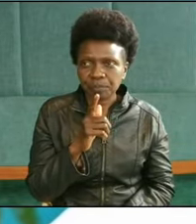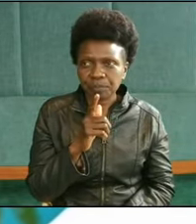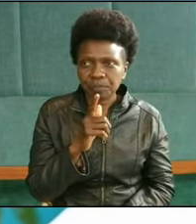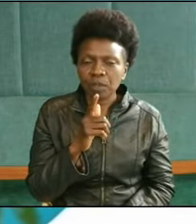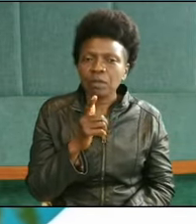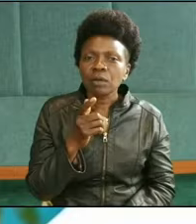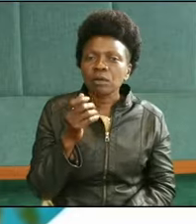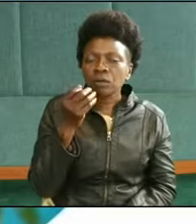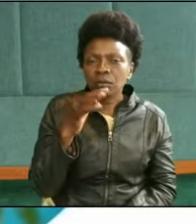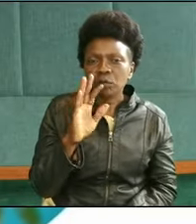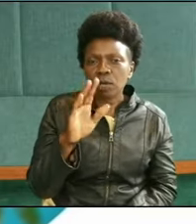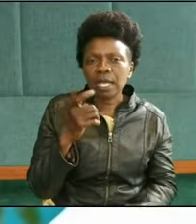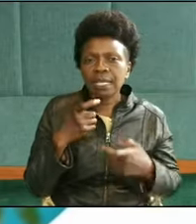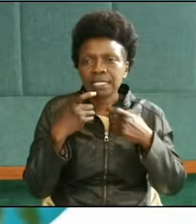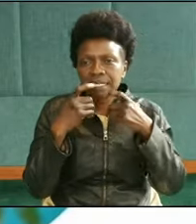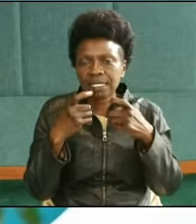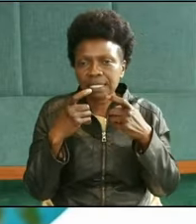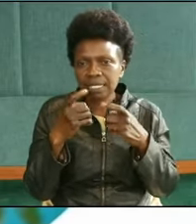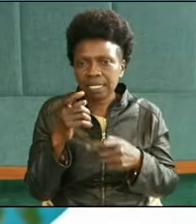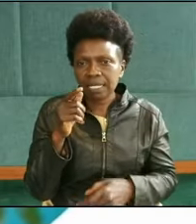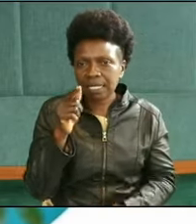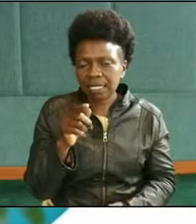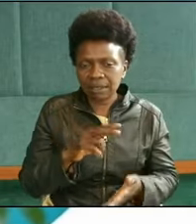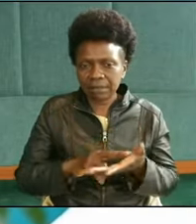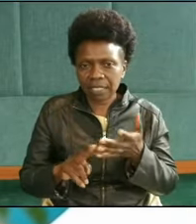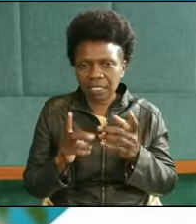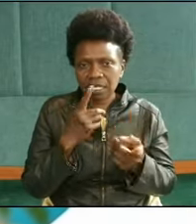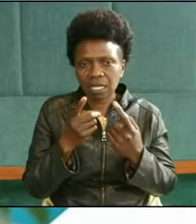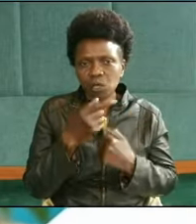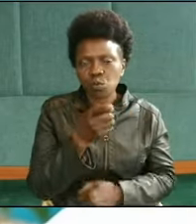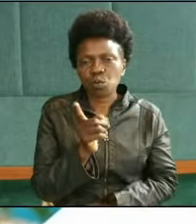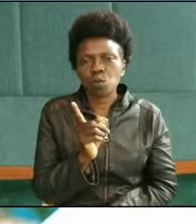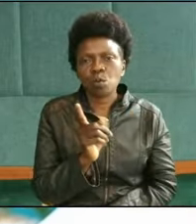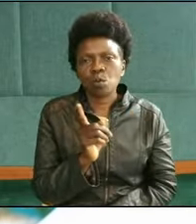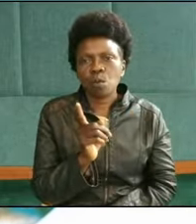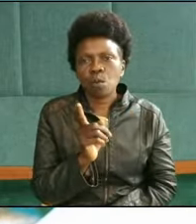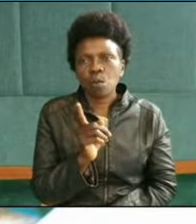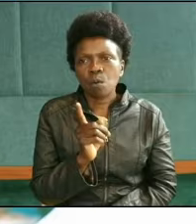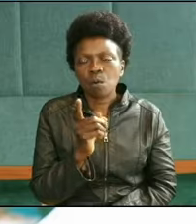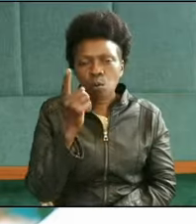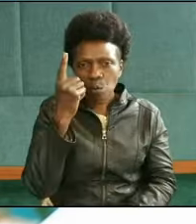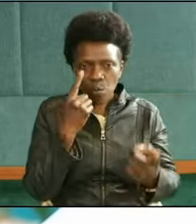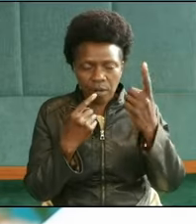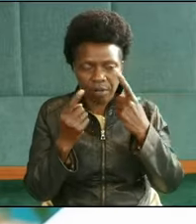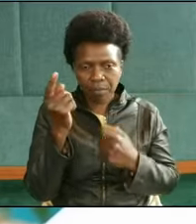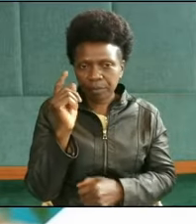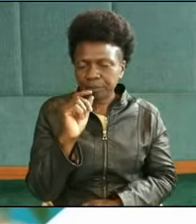because of your sins, this verse is telling you, weep no more.